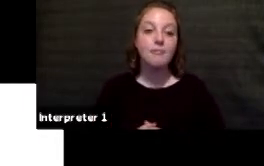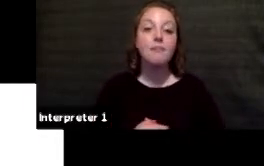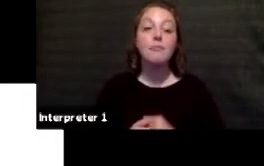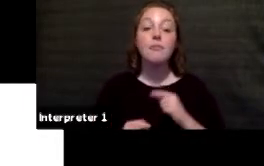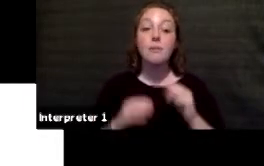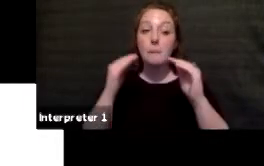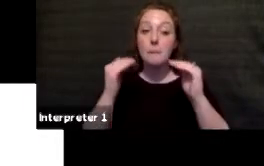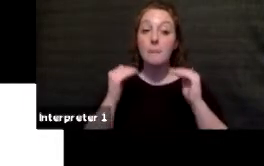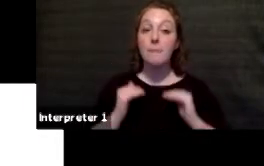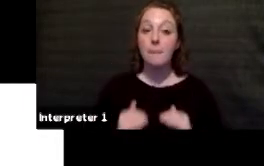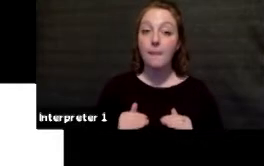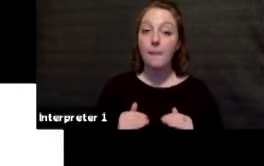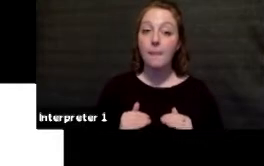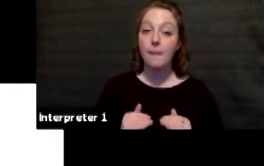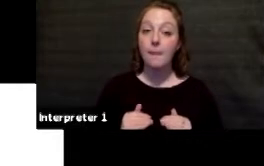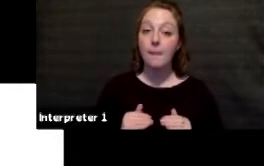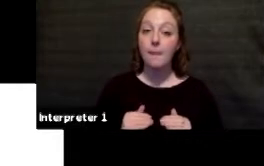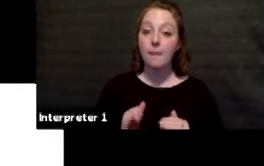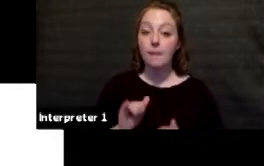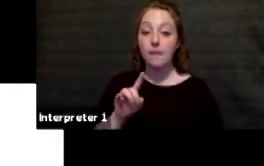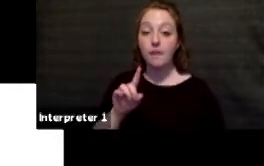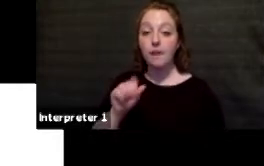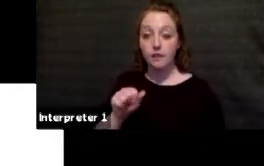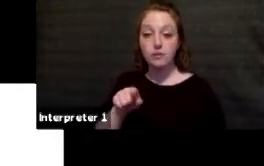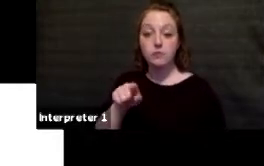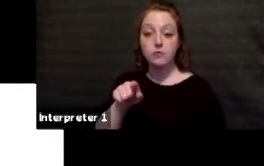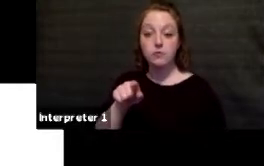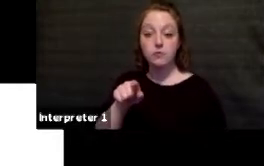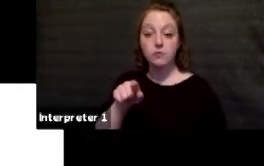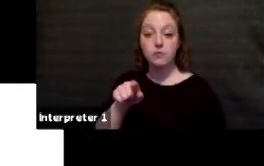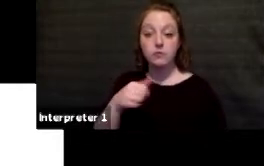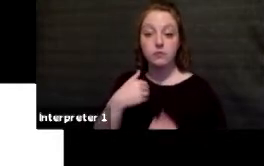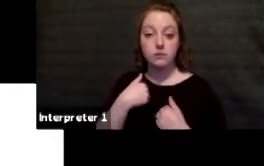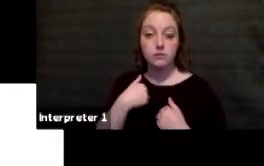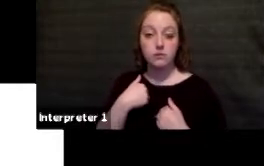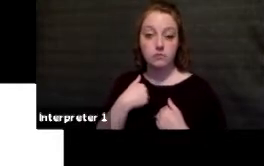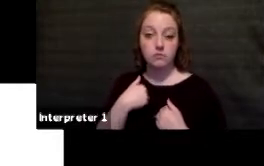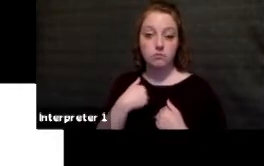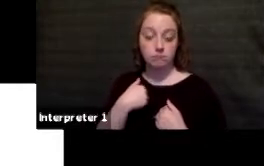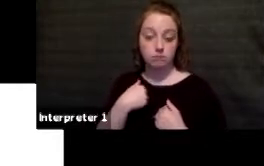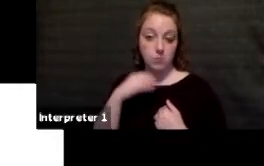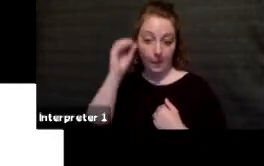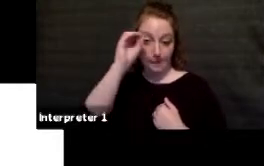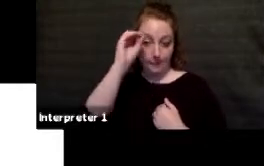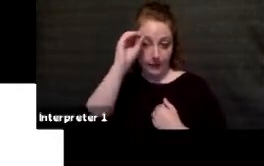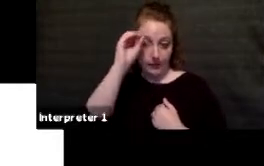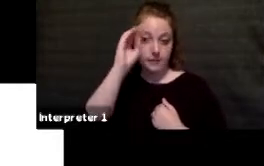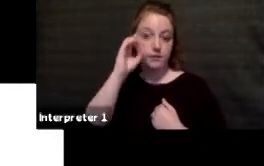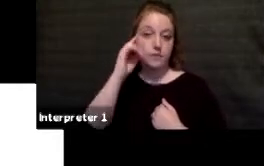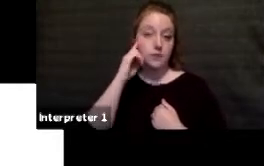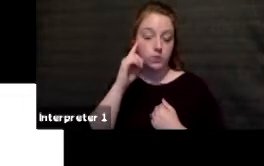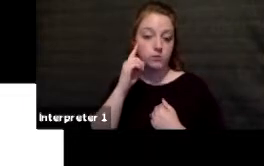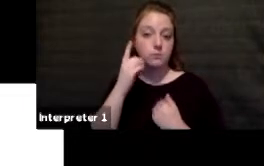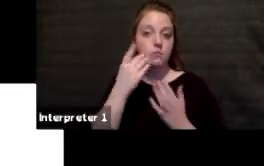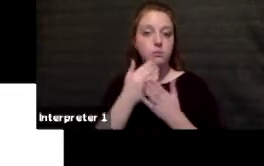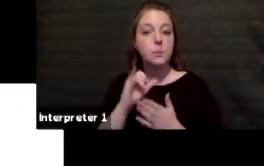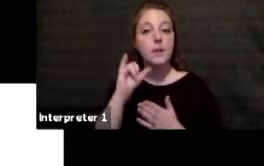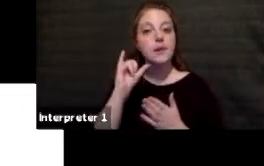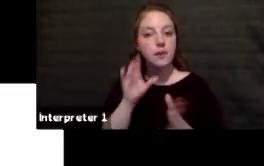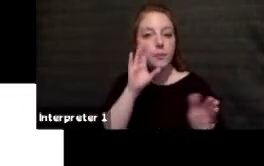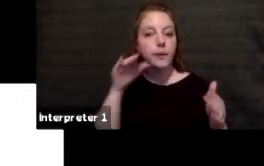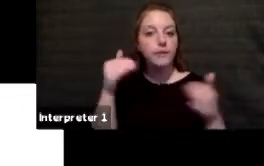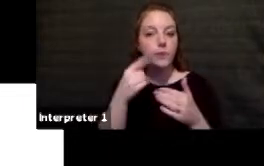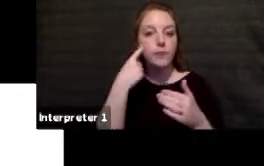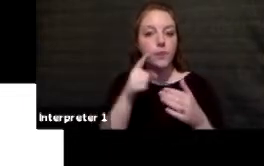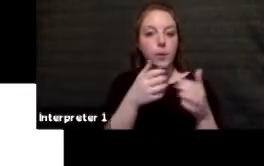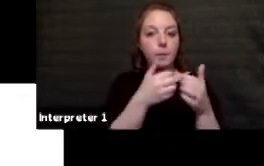Ida definitely had some opinions, uh, about kind of the interpretation and that's really what we're wanting to focus on tonight here in our breakout activity